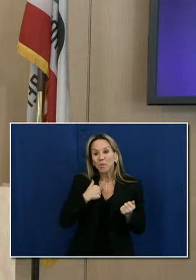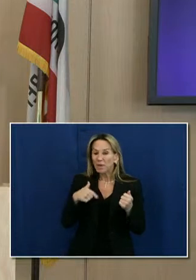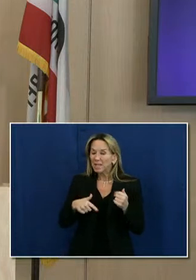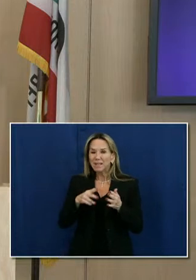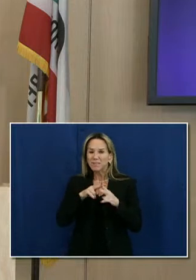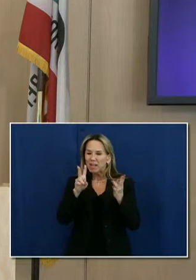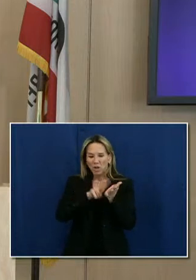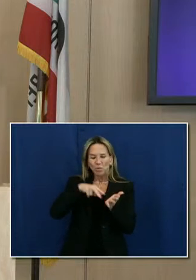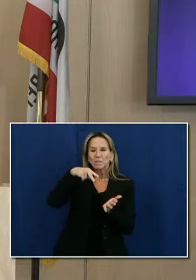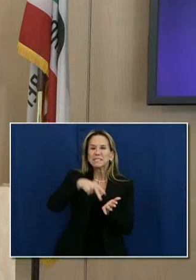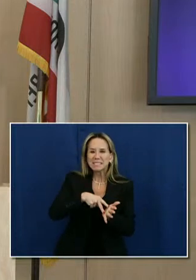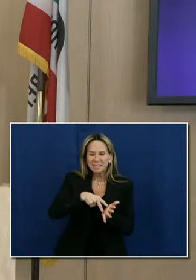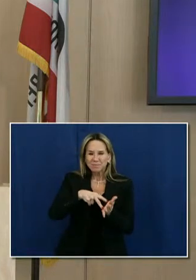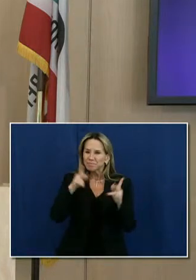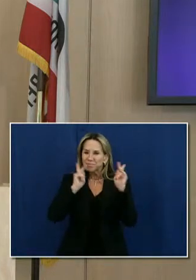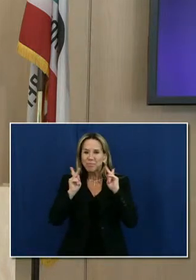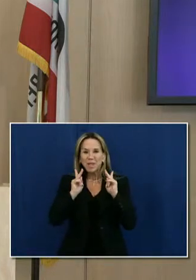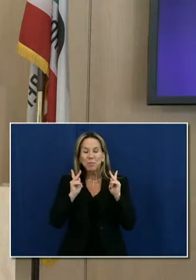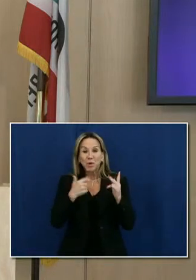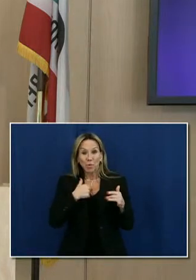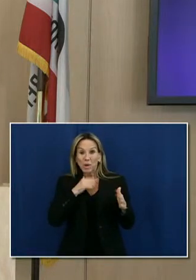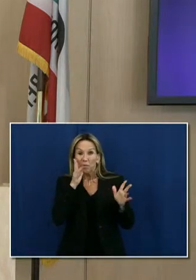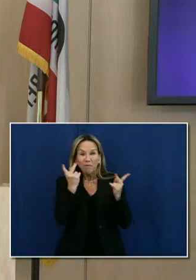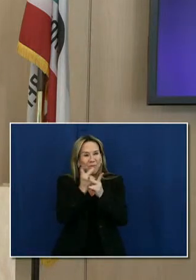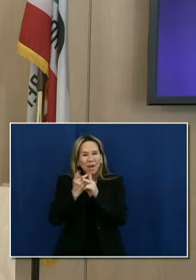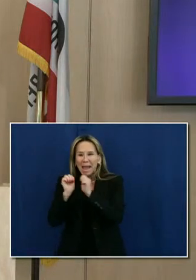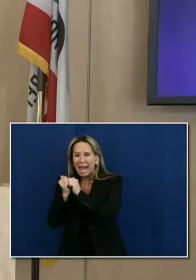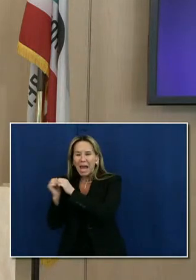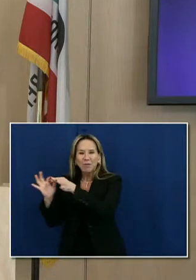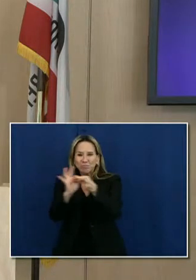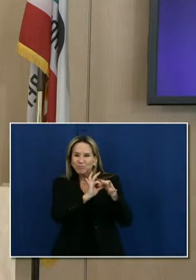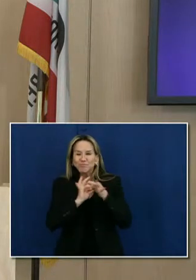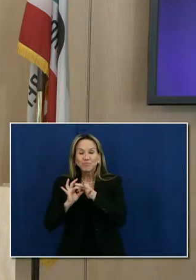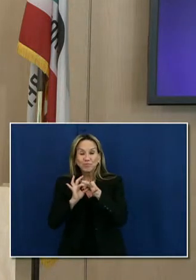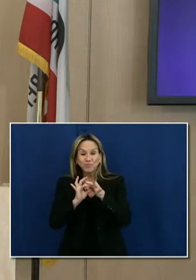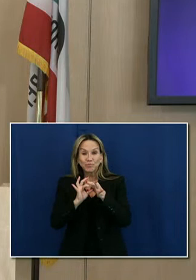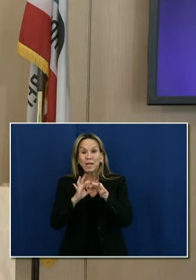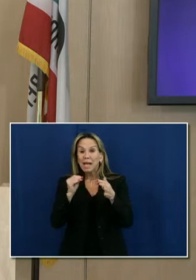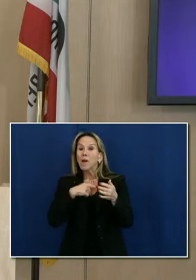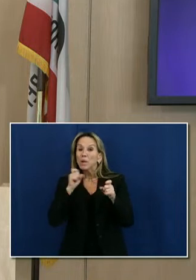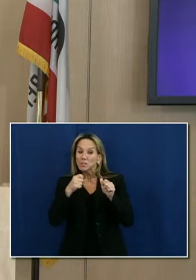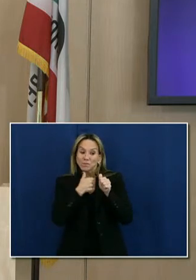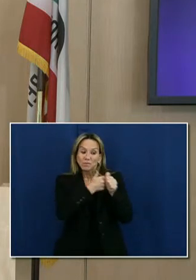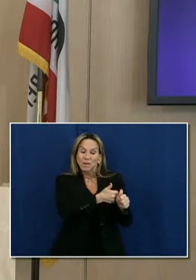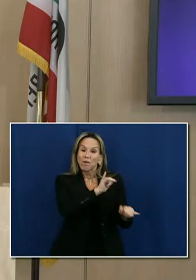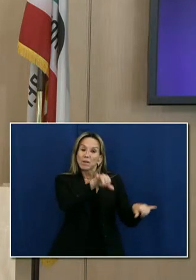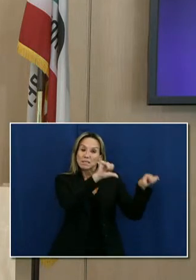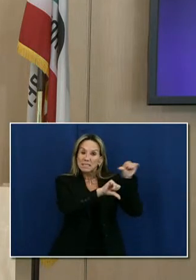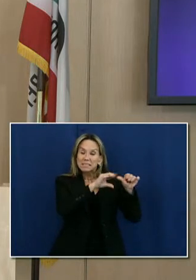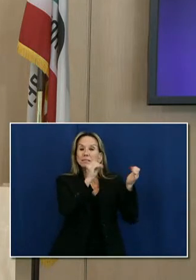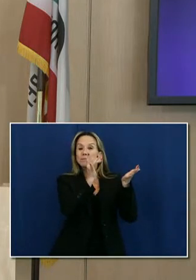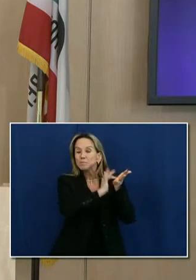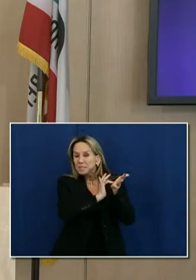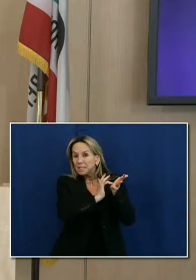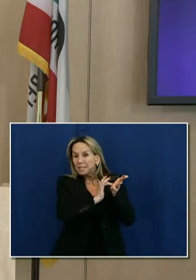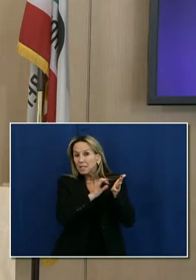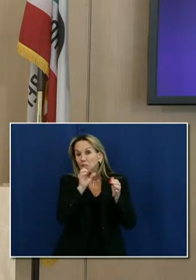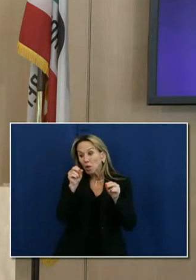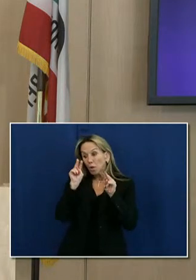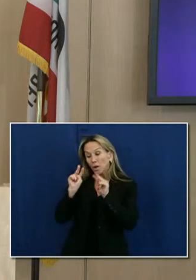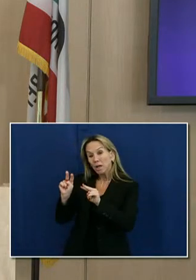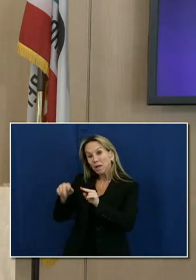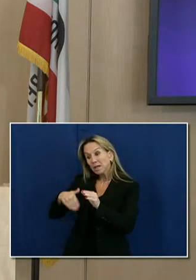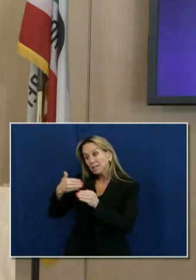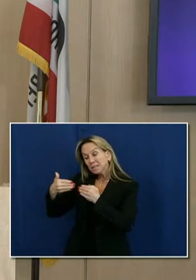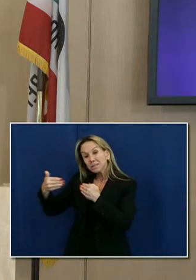and that we will figure out a way, but we will do it together. And we should do it based on science and medicine. And in the coming months, it's